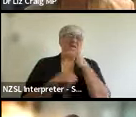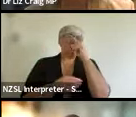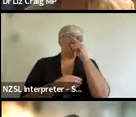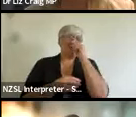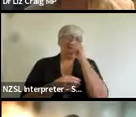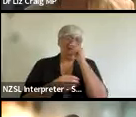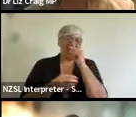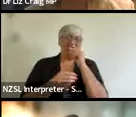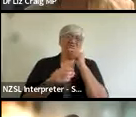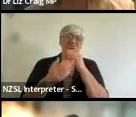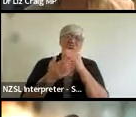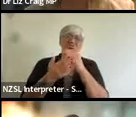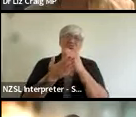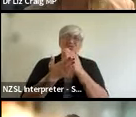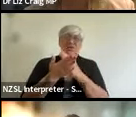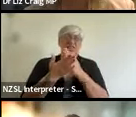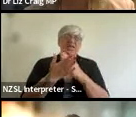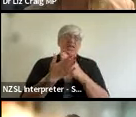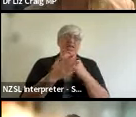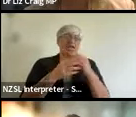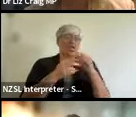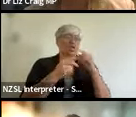experience